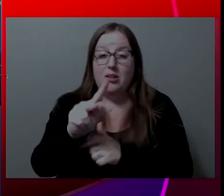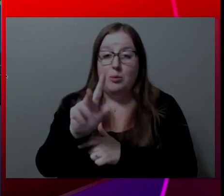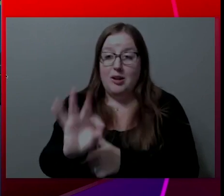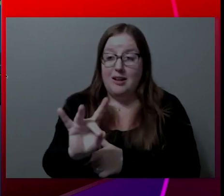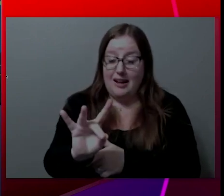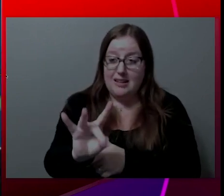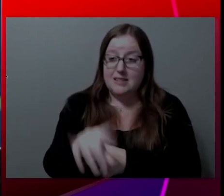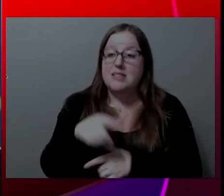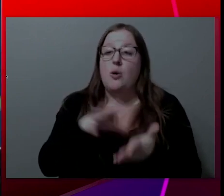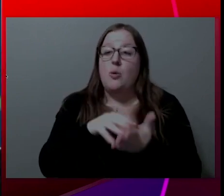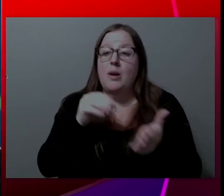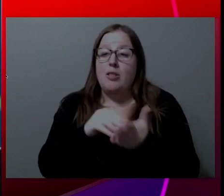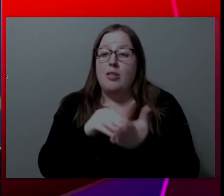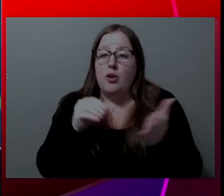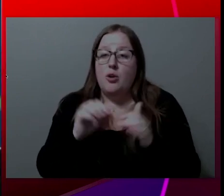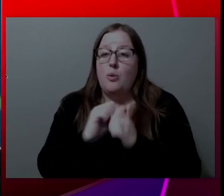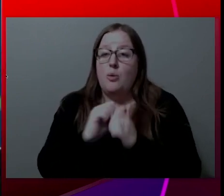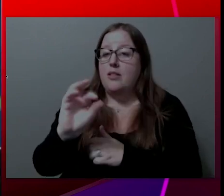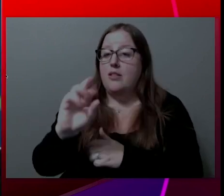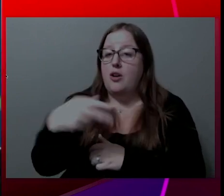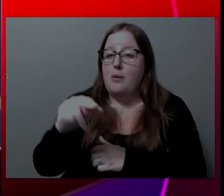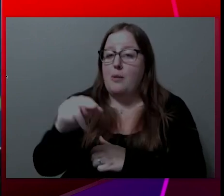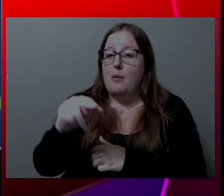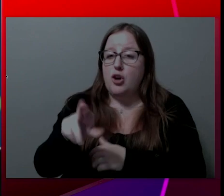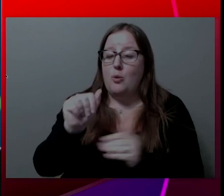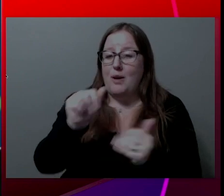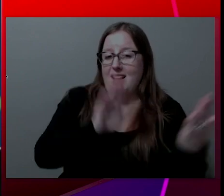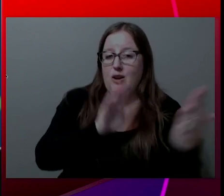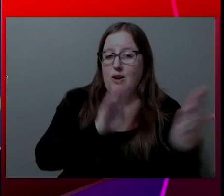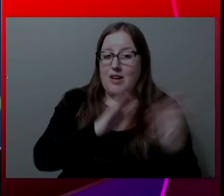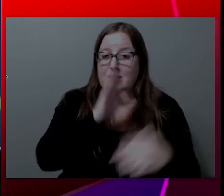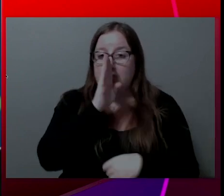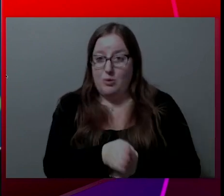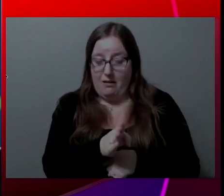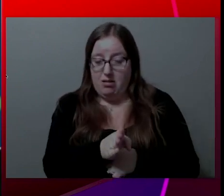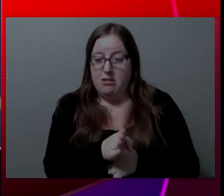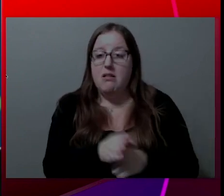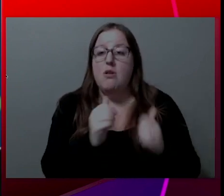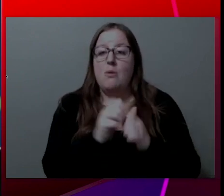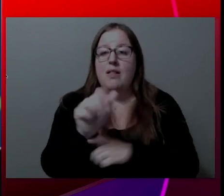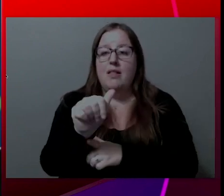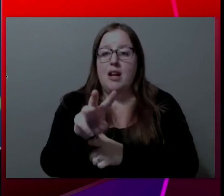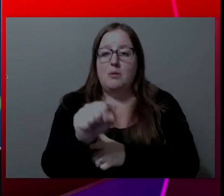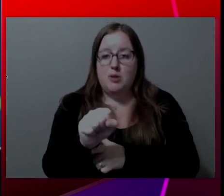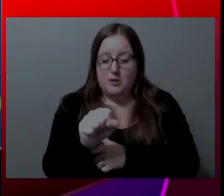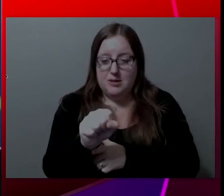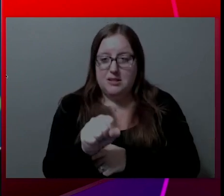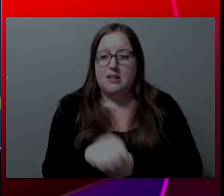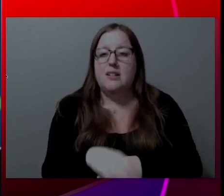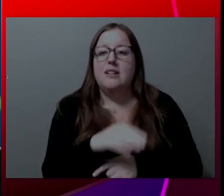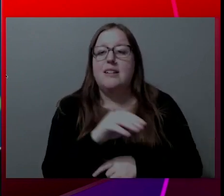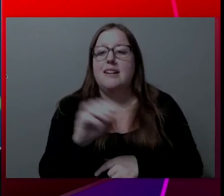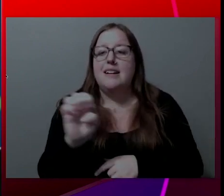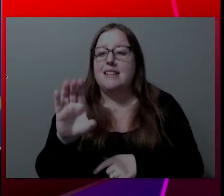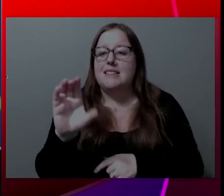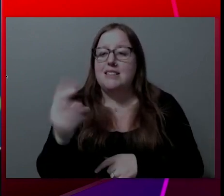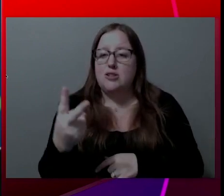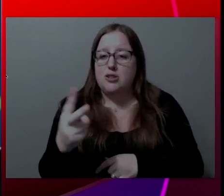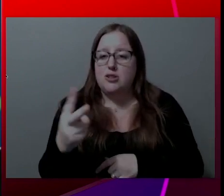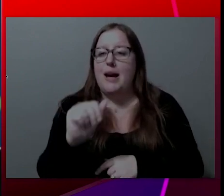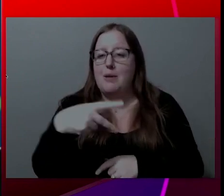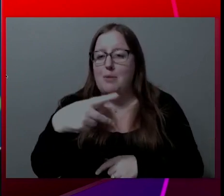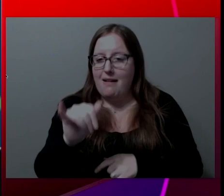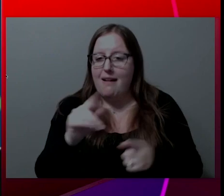with Carpenter, we can interface directly with the AWS EKS APIs and the EC2 APIs to